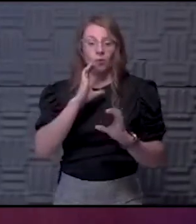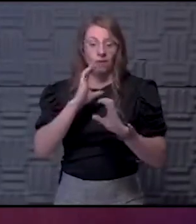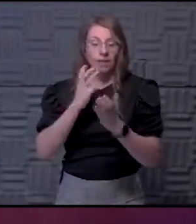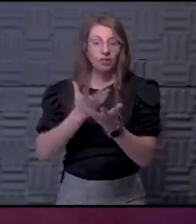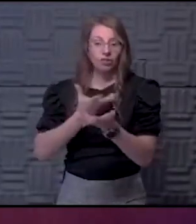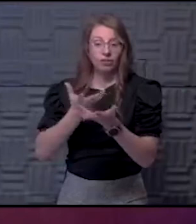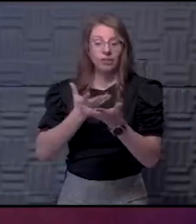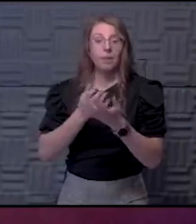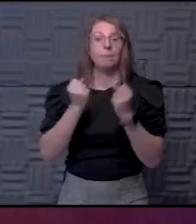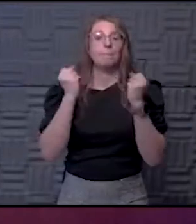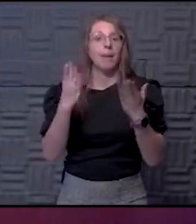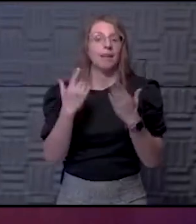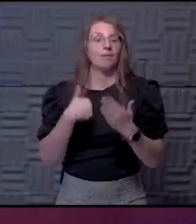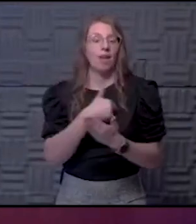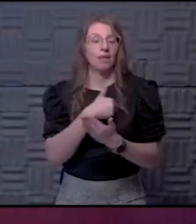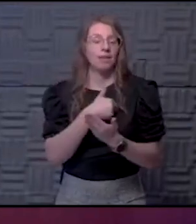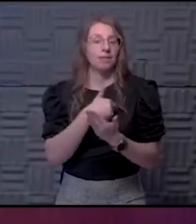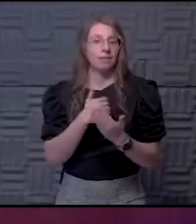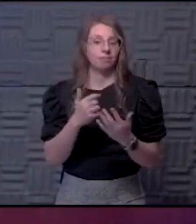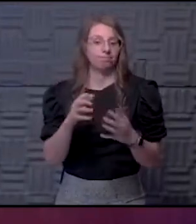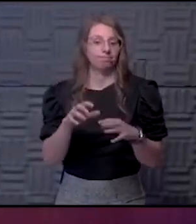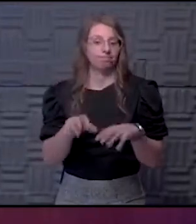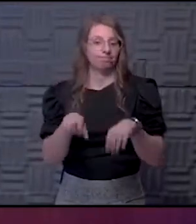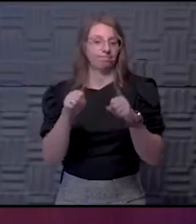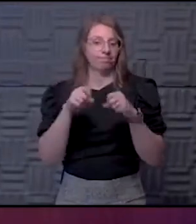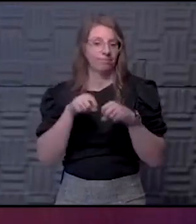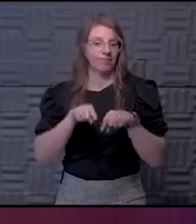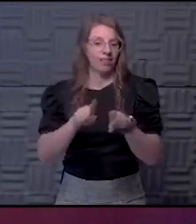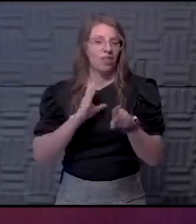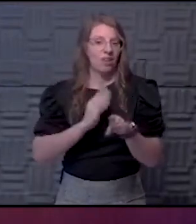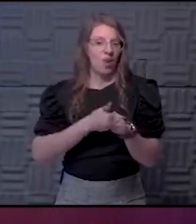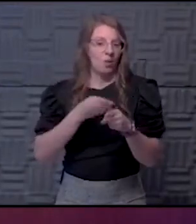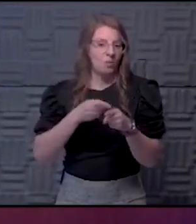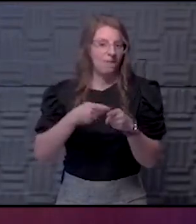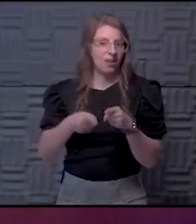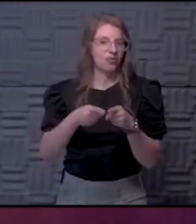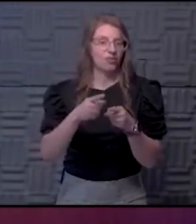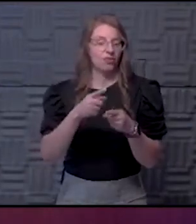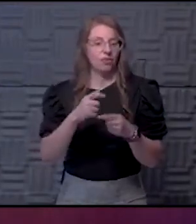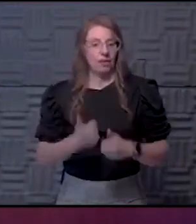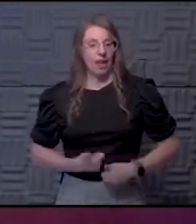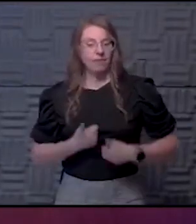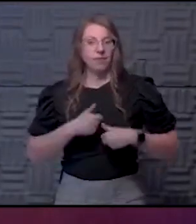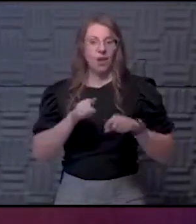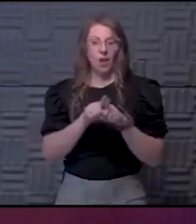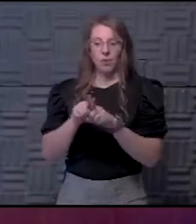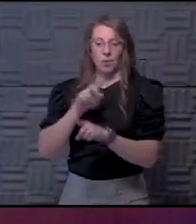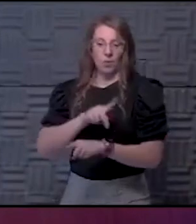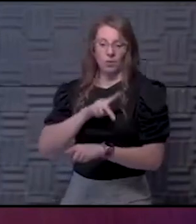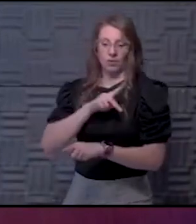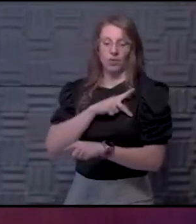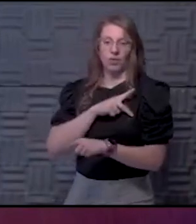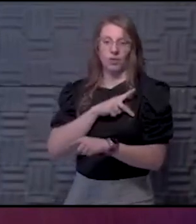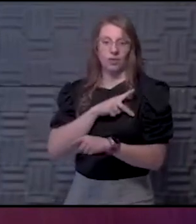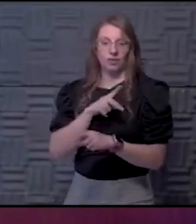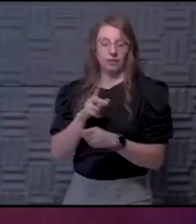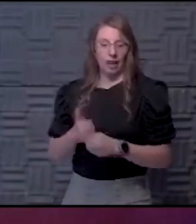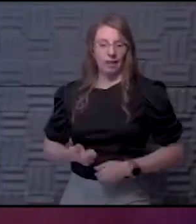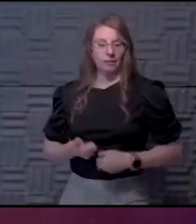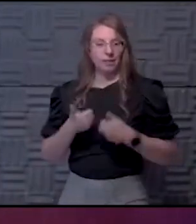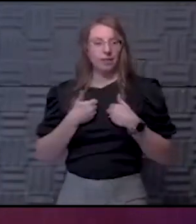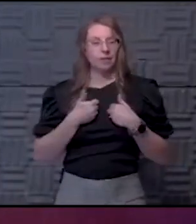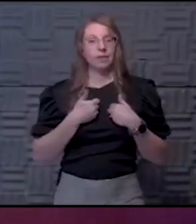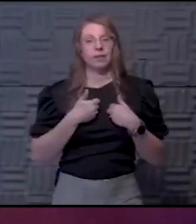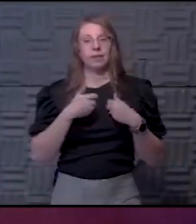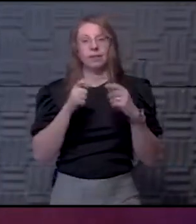that so many of us are having in our professional lives and in our personal lives. I think the information that Caroline and Dr. Poland